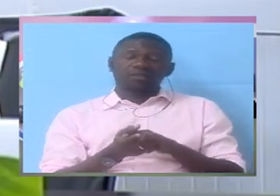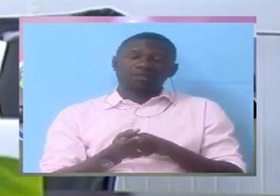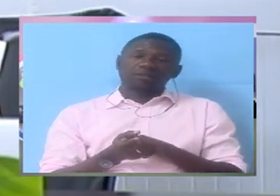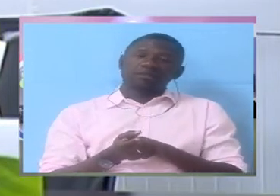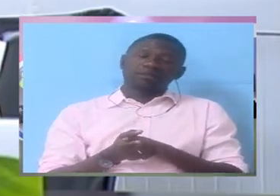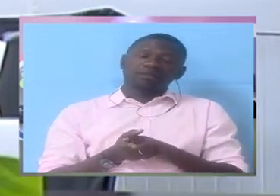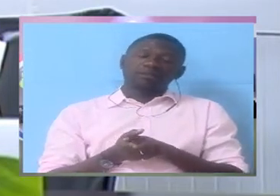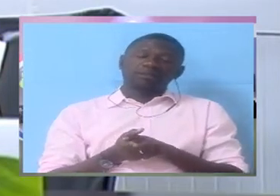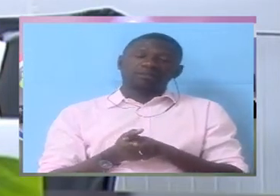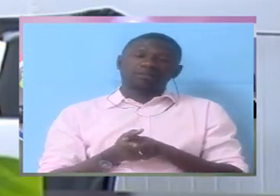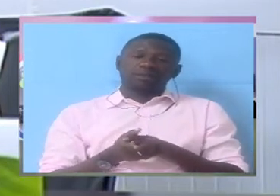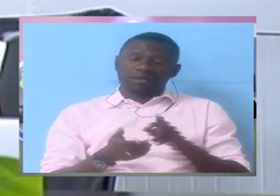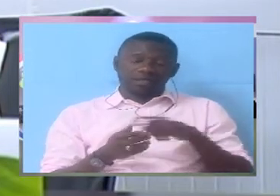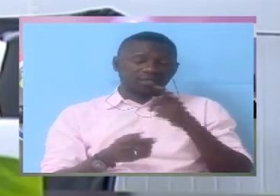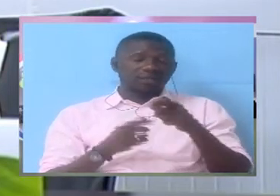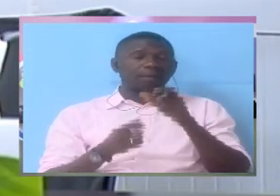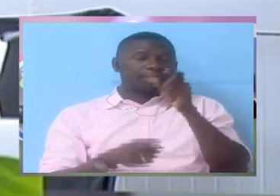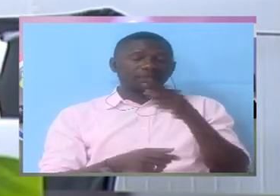Okay.